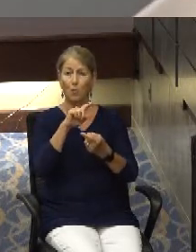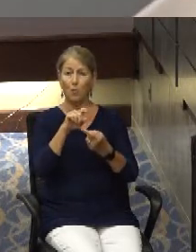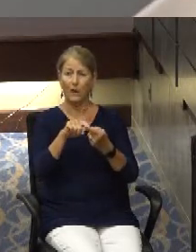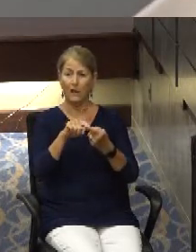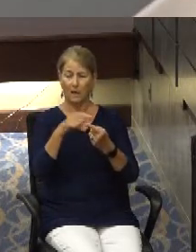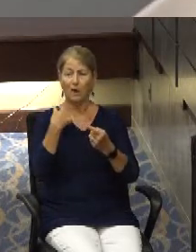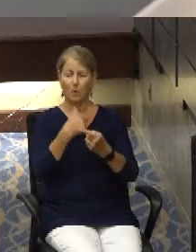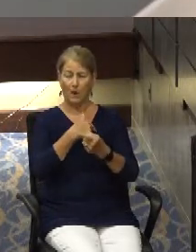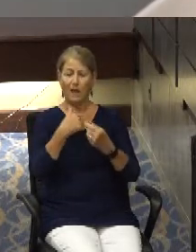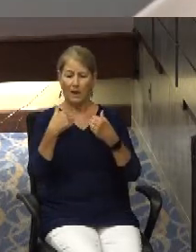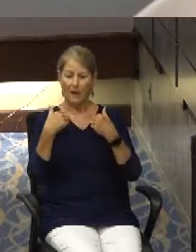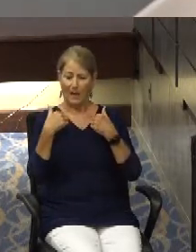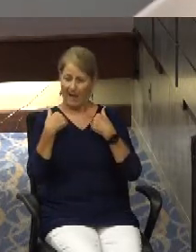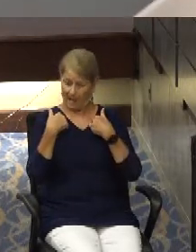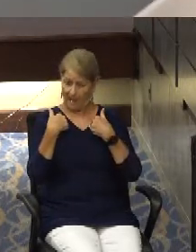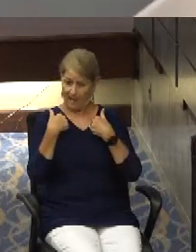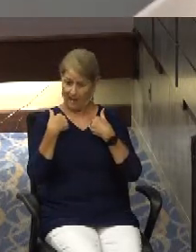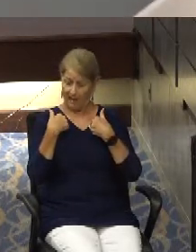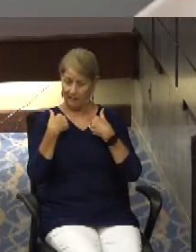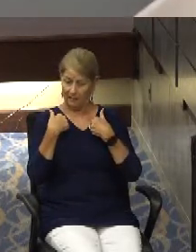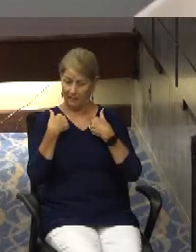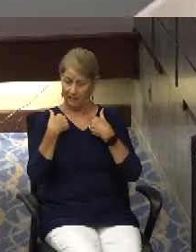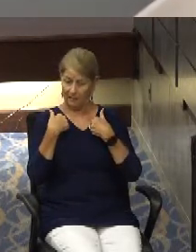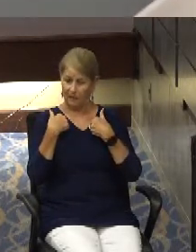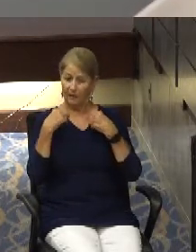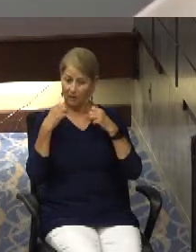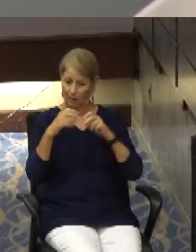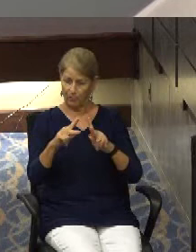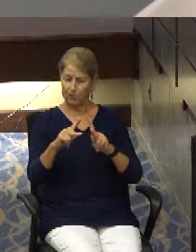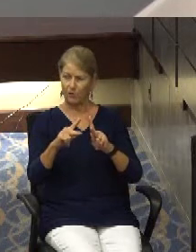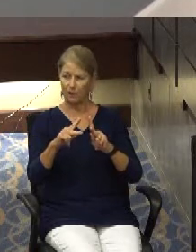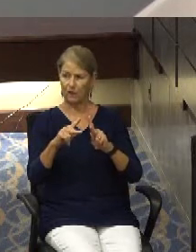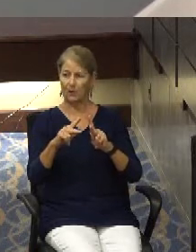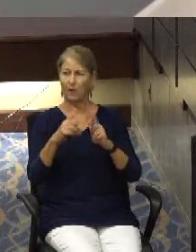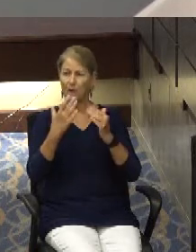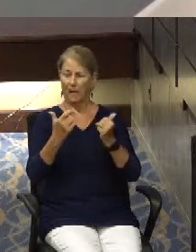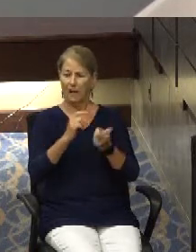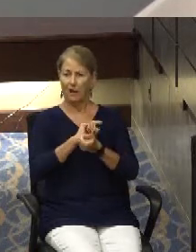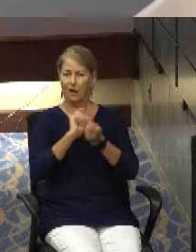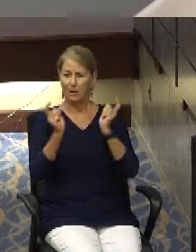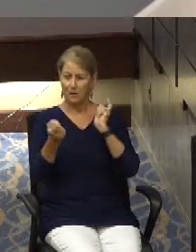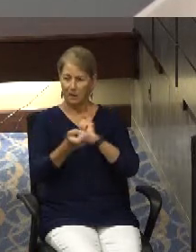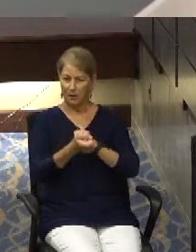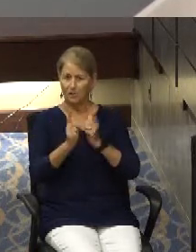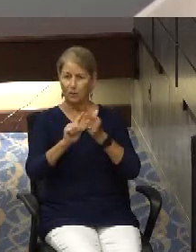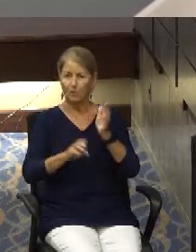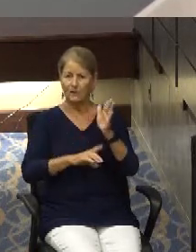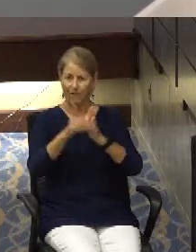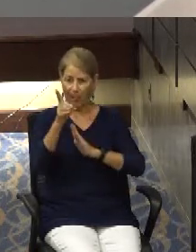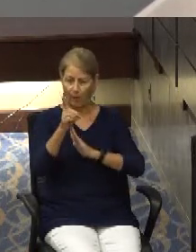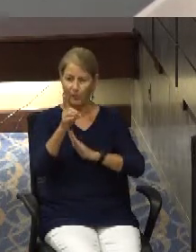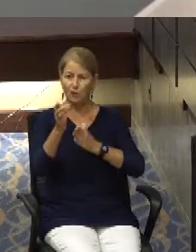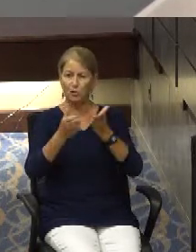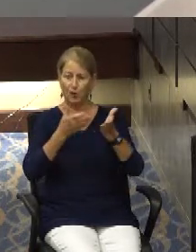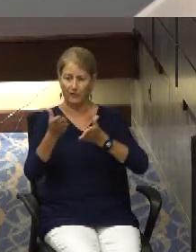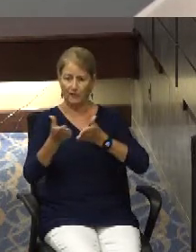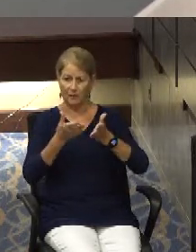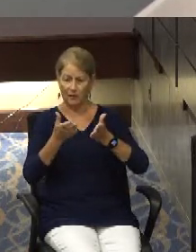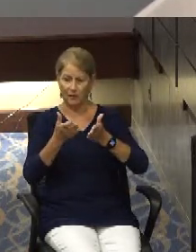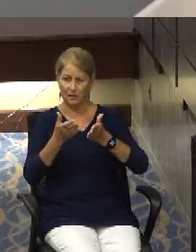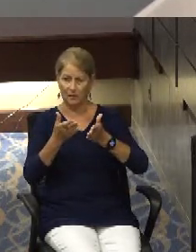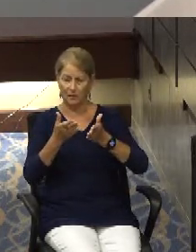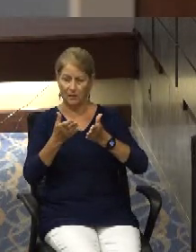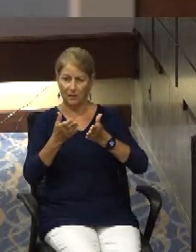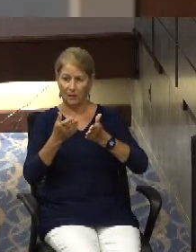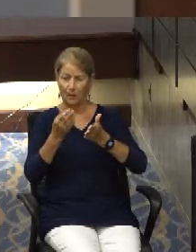had a great opportunity. We did. And now that's been transitioned to development services. And Because we're we bought currently the